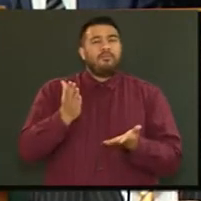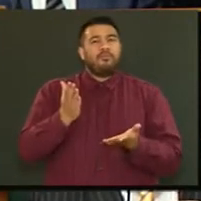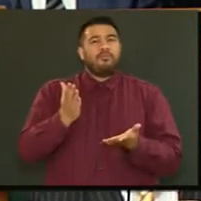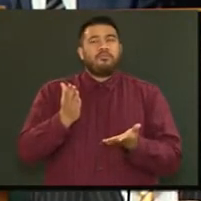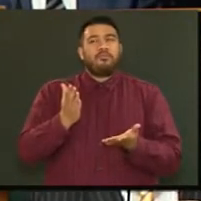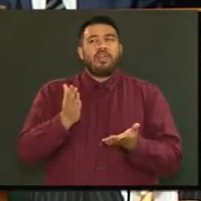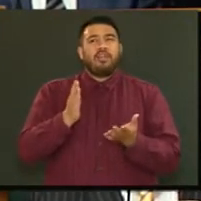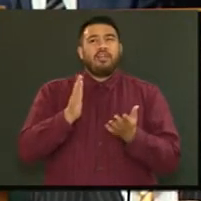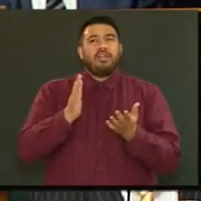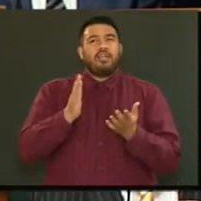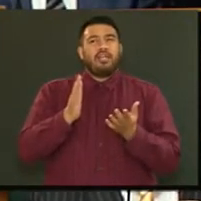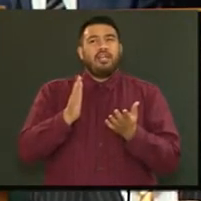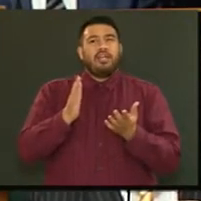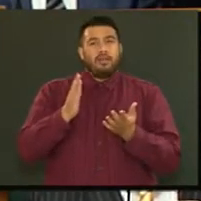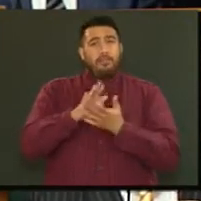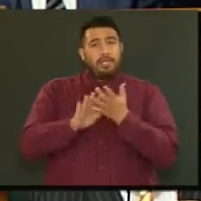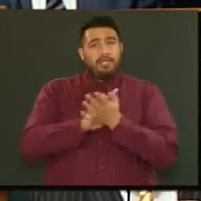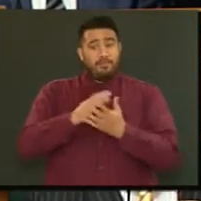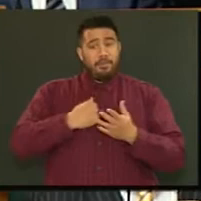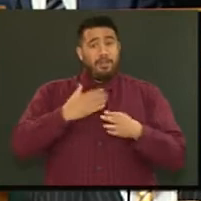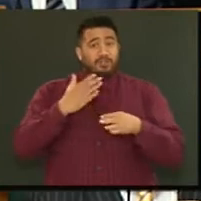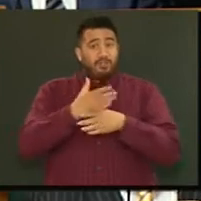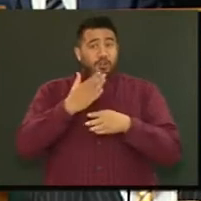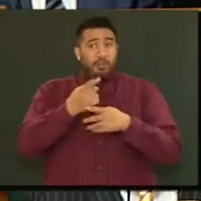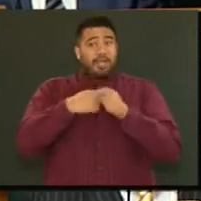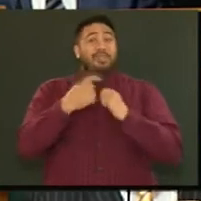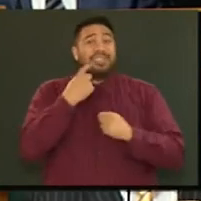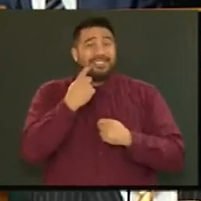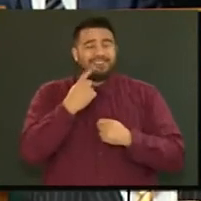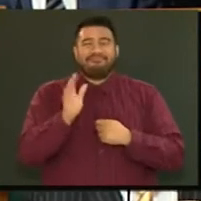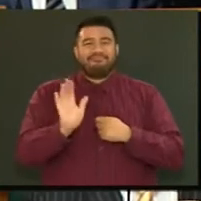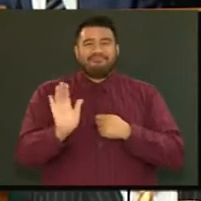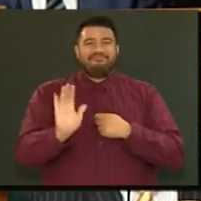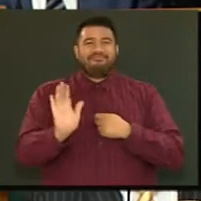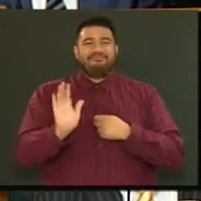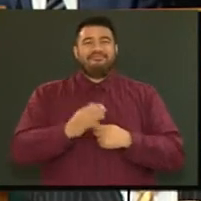Which has to be said, Mr. Speaker, doesn't make my job any easier. Mr. Speaker,